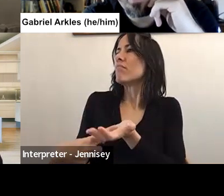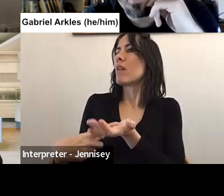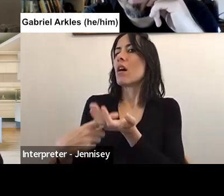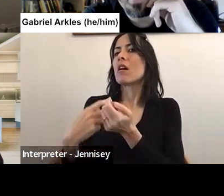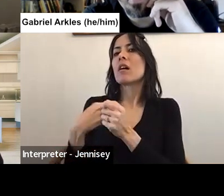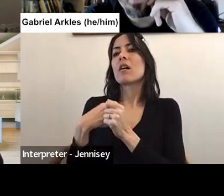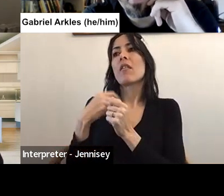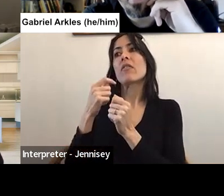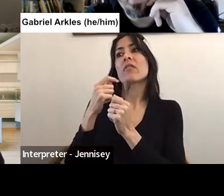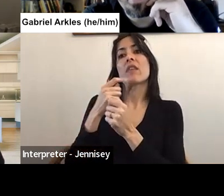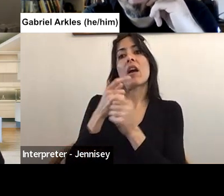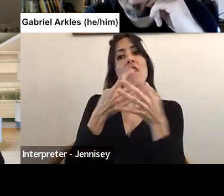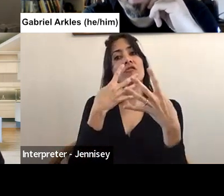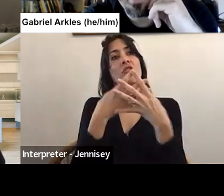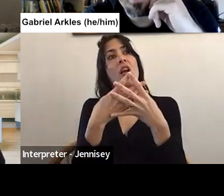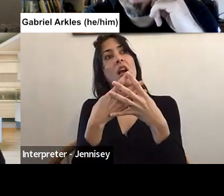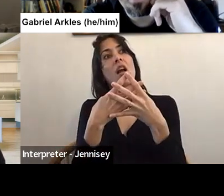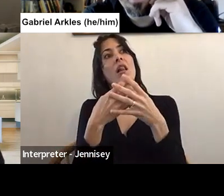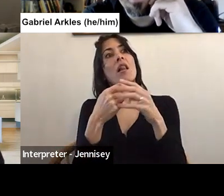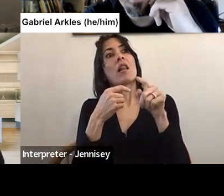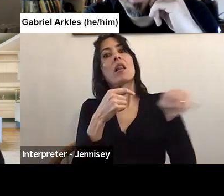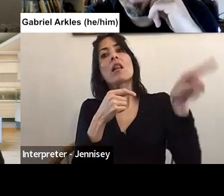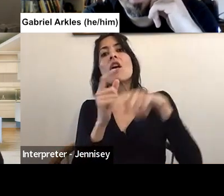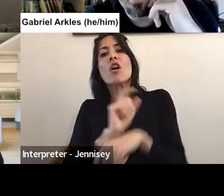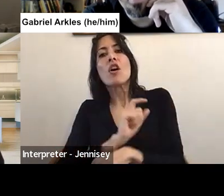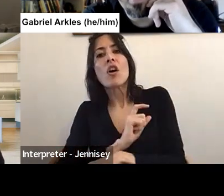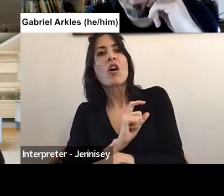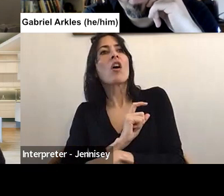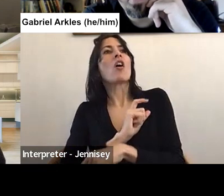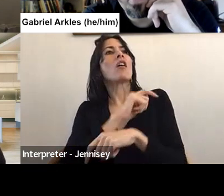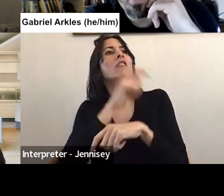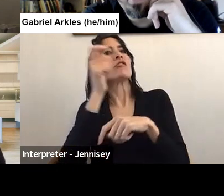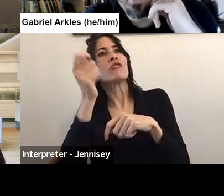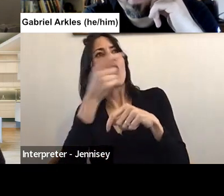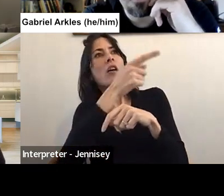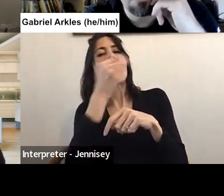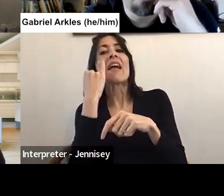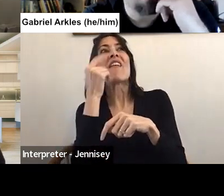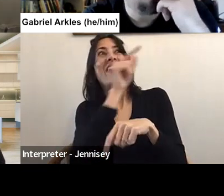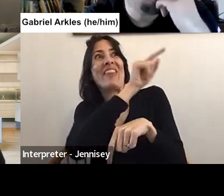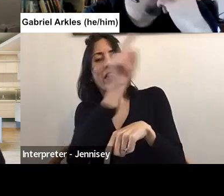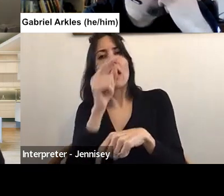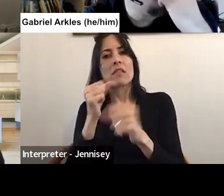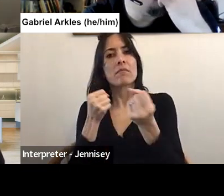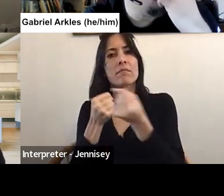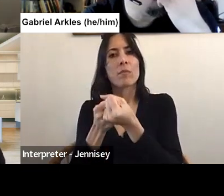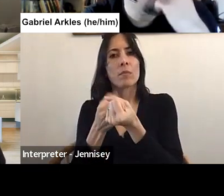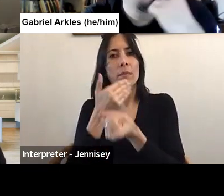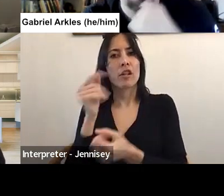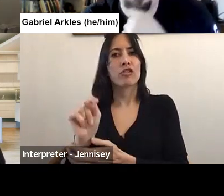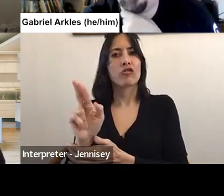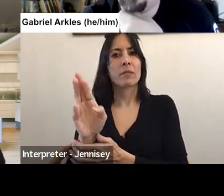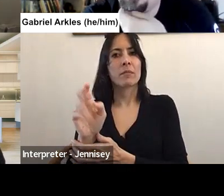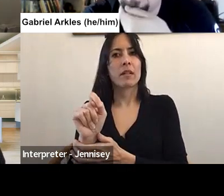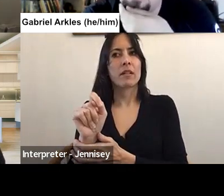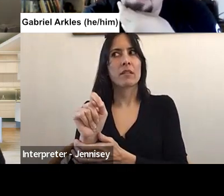on the inside advocating for better treatment, right? Because again, we know that tomorrow they are